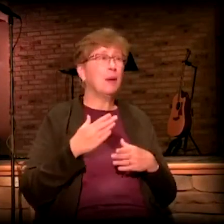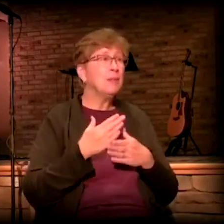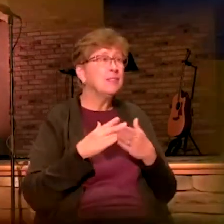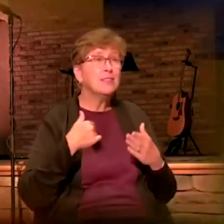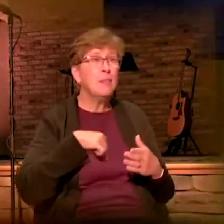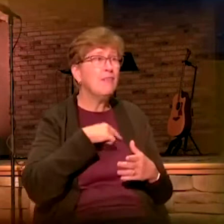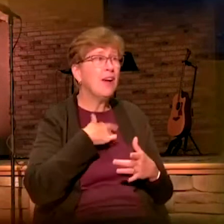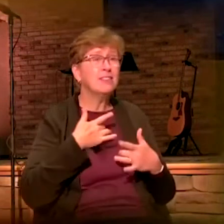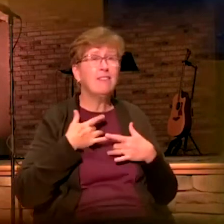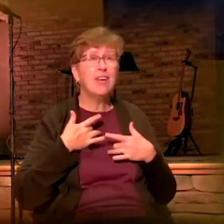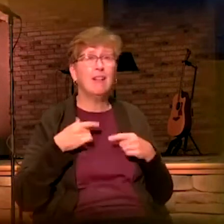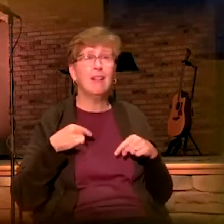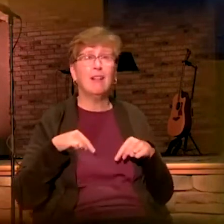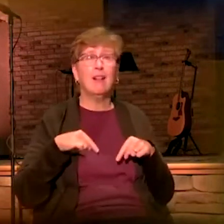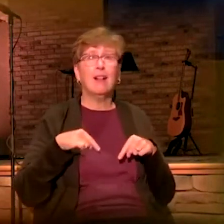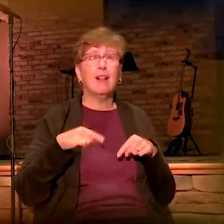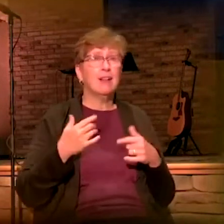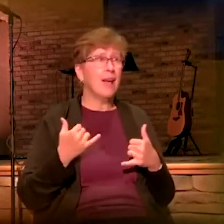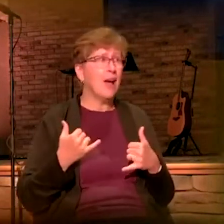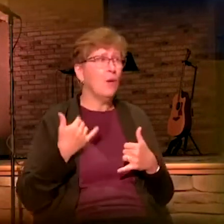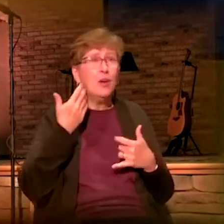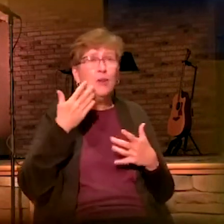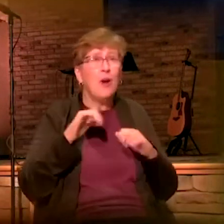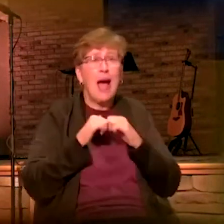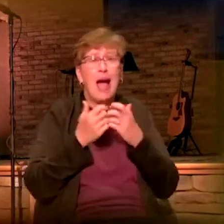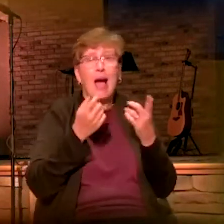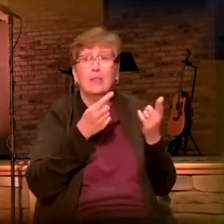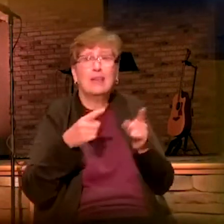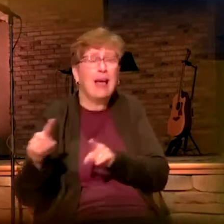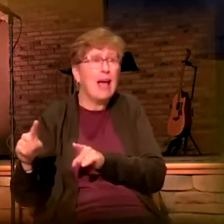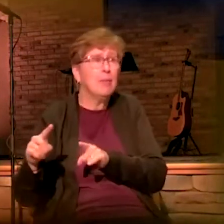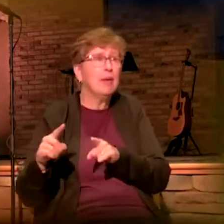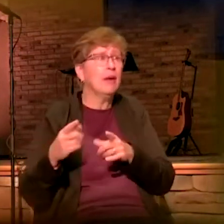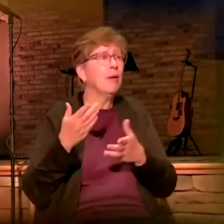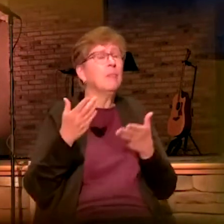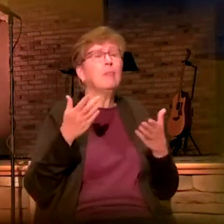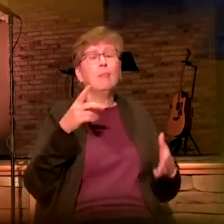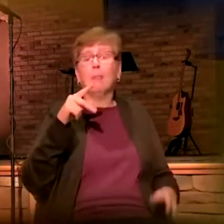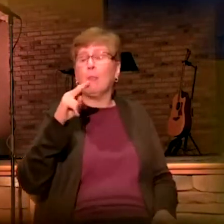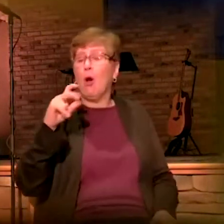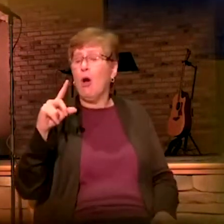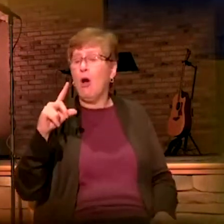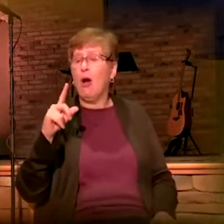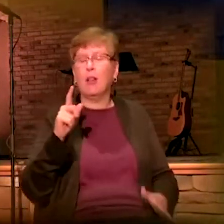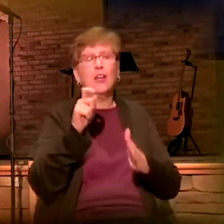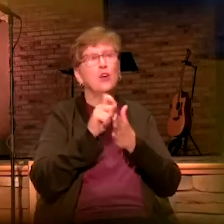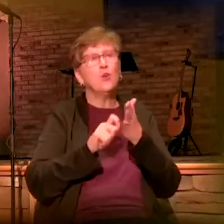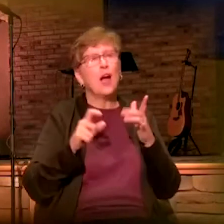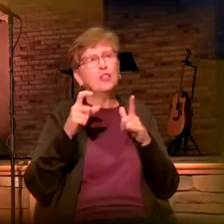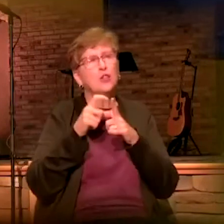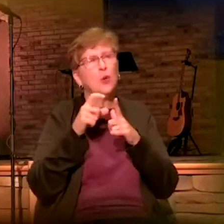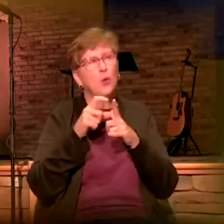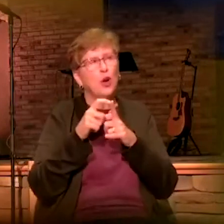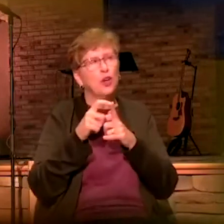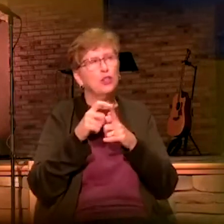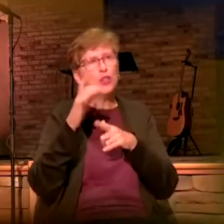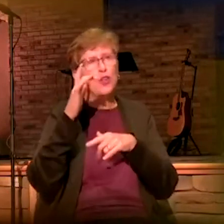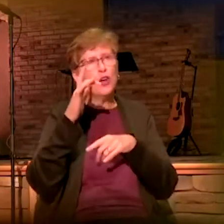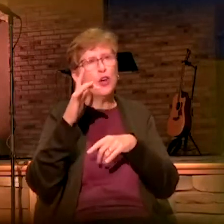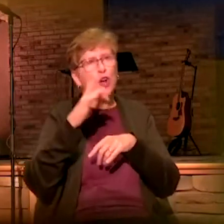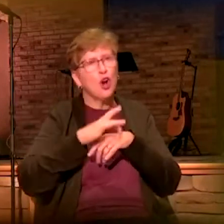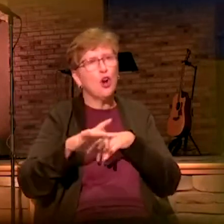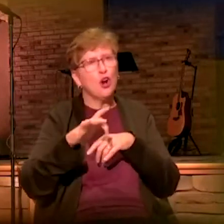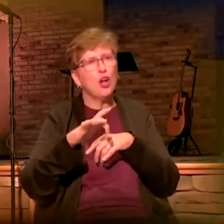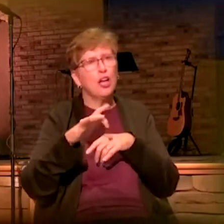We didn't really know how it's going to happen. And so Paul, he writes these words to the early Christians, and these